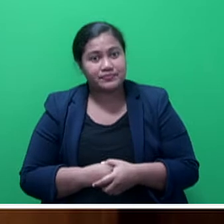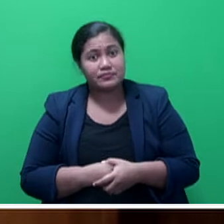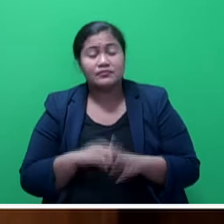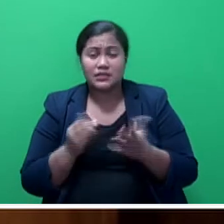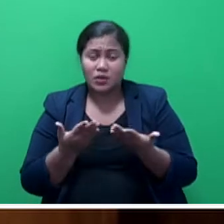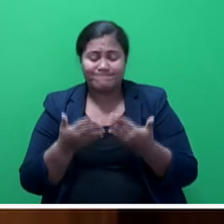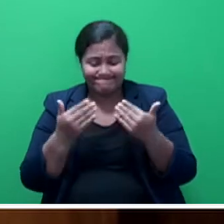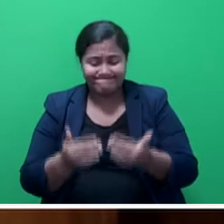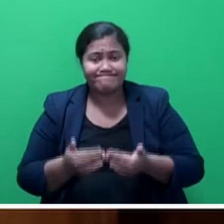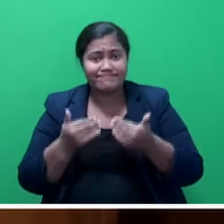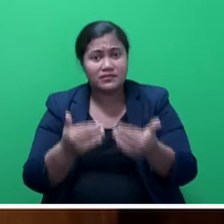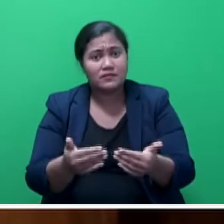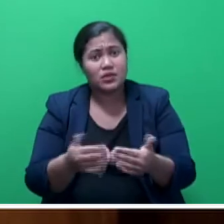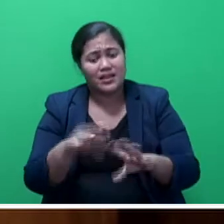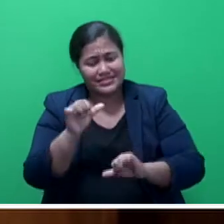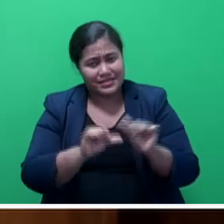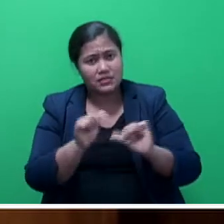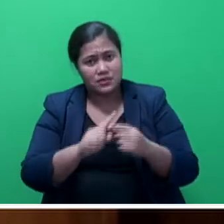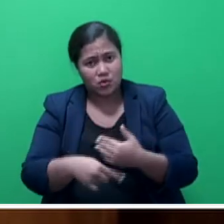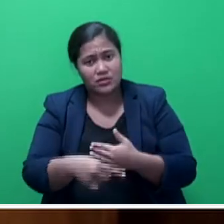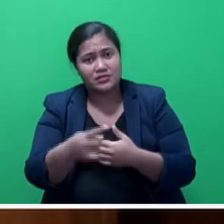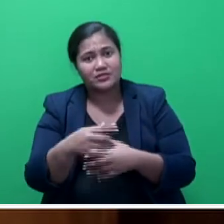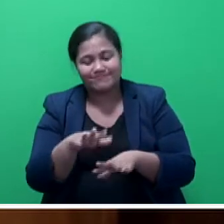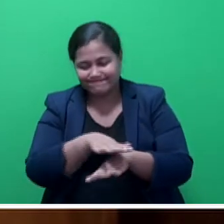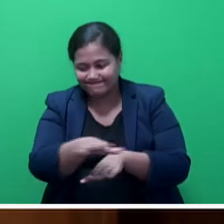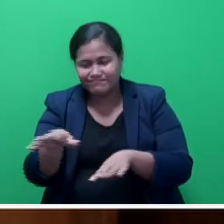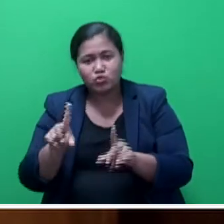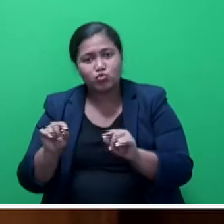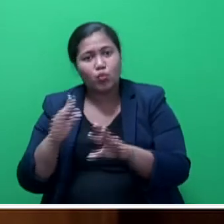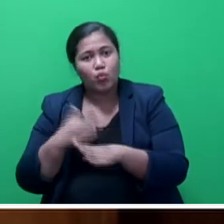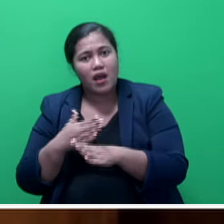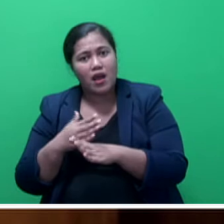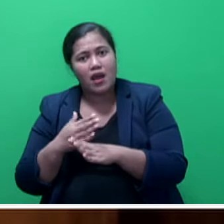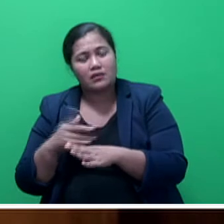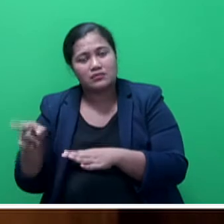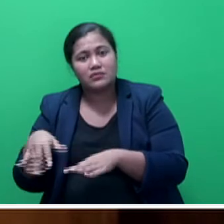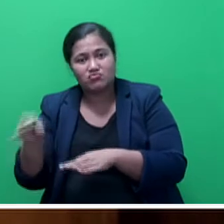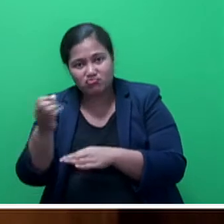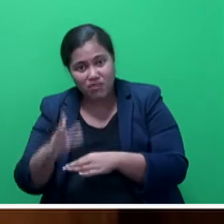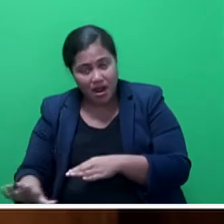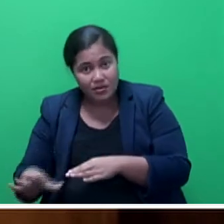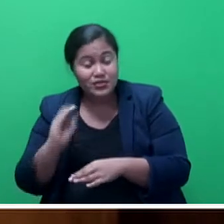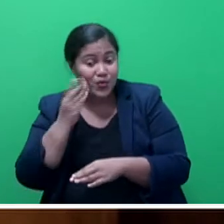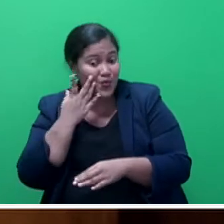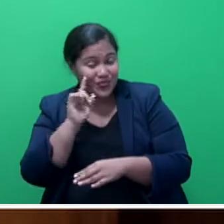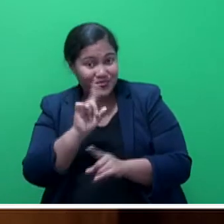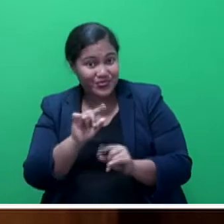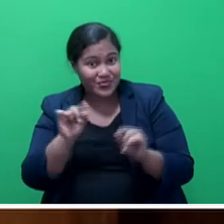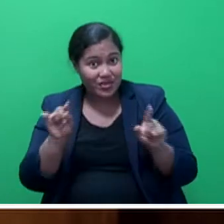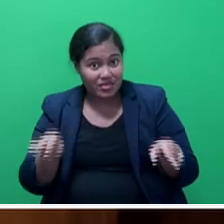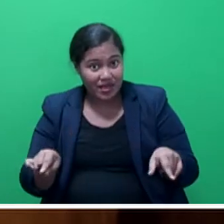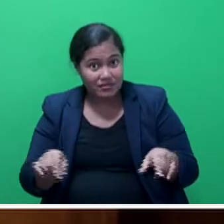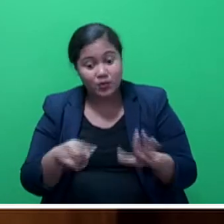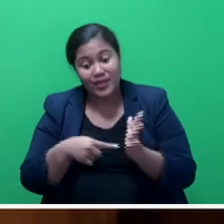Mr. Speaker, assessments continue to be on the ground. We are continuing to carry out assessments. But while we were doing that, came TC